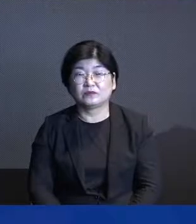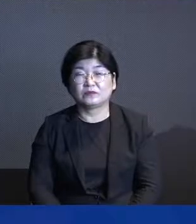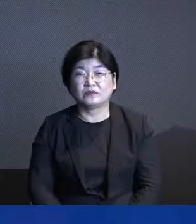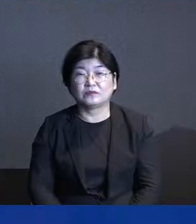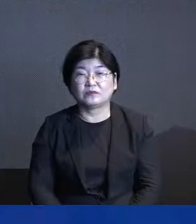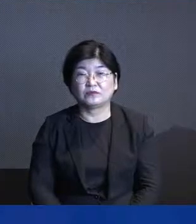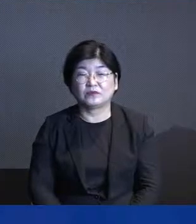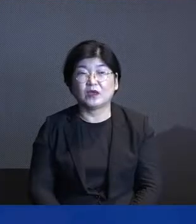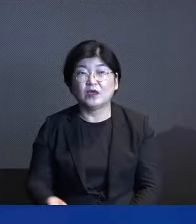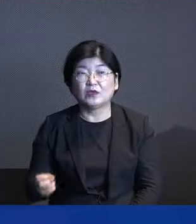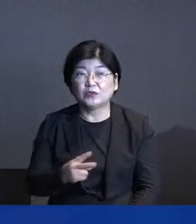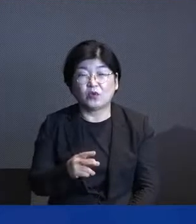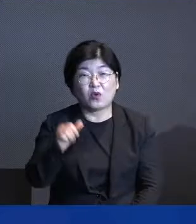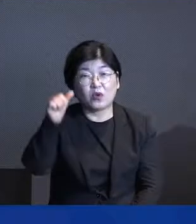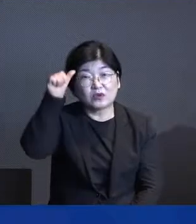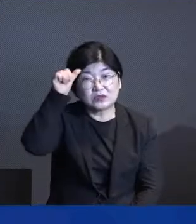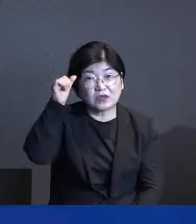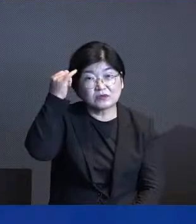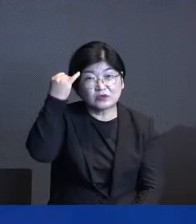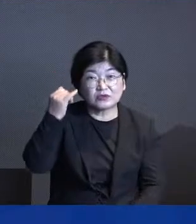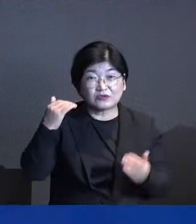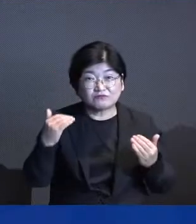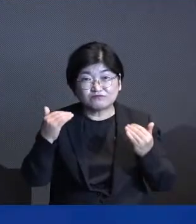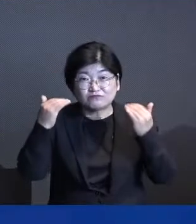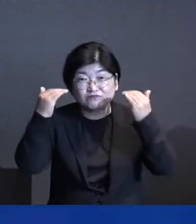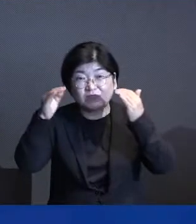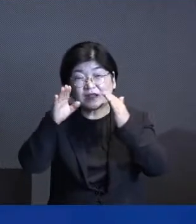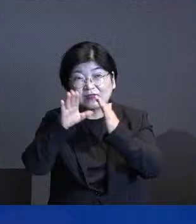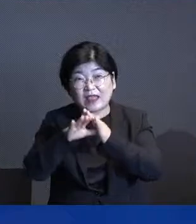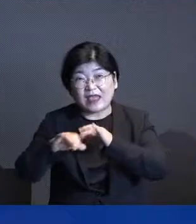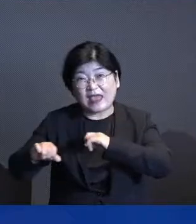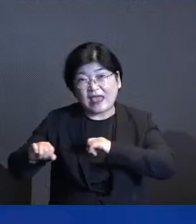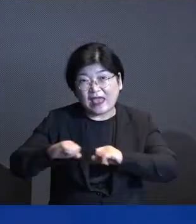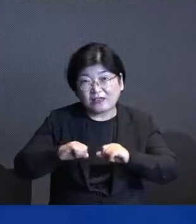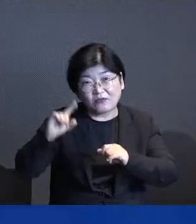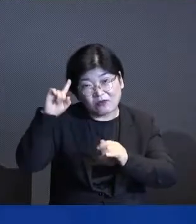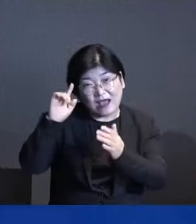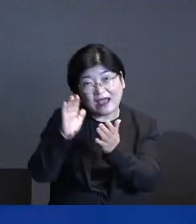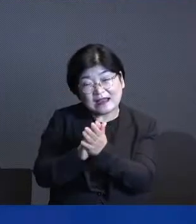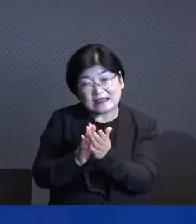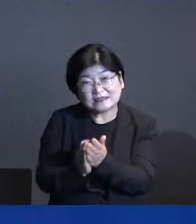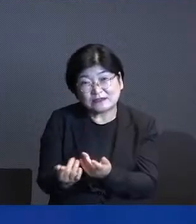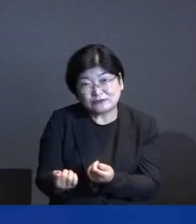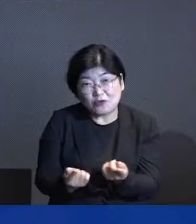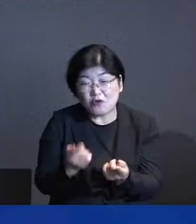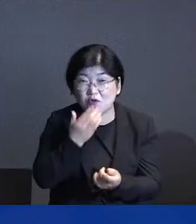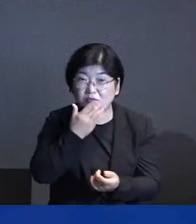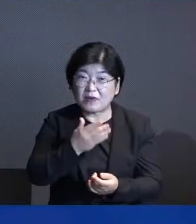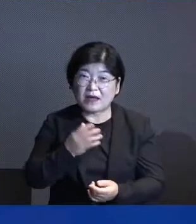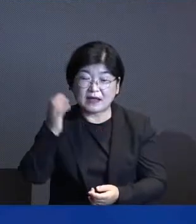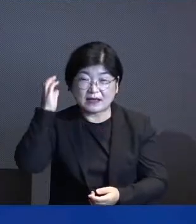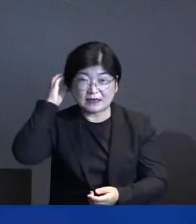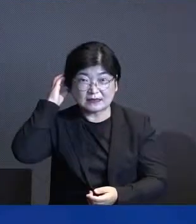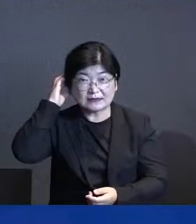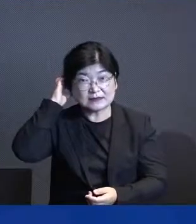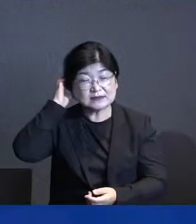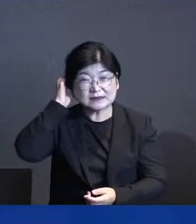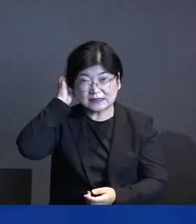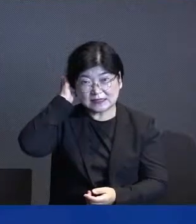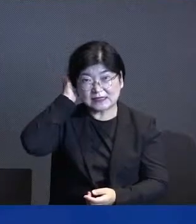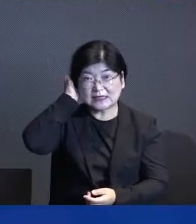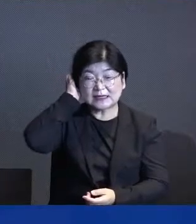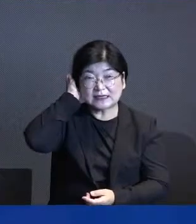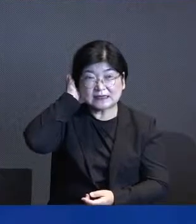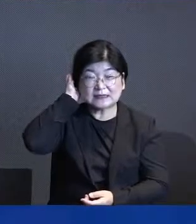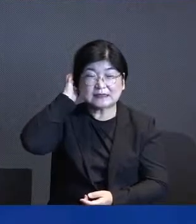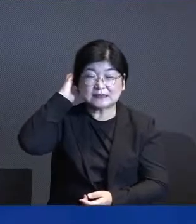adolescence, they need to control their behaviors and instincts. So in adolescence, the frontal part